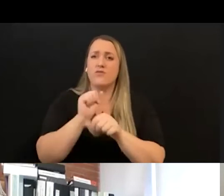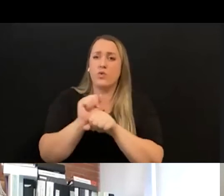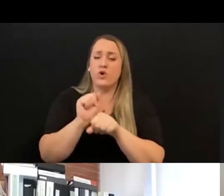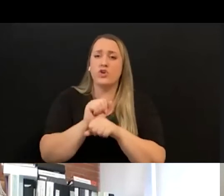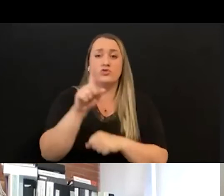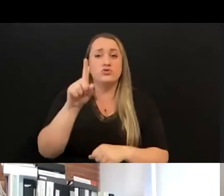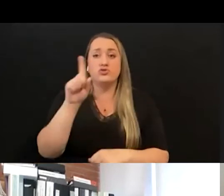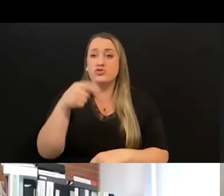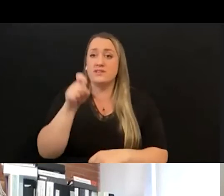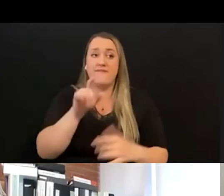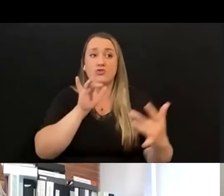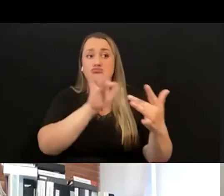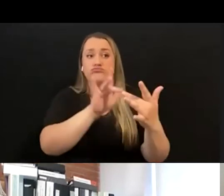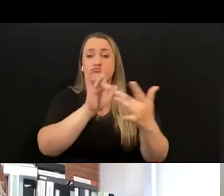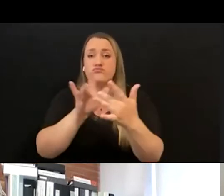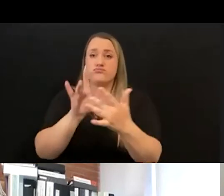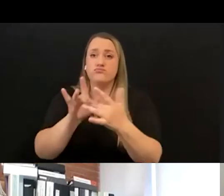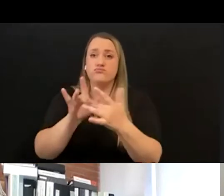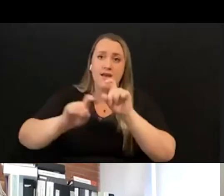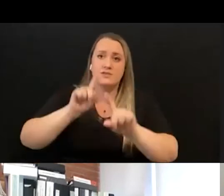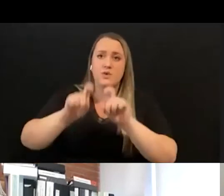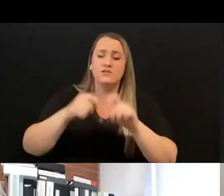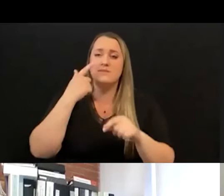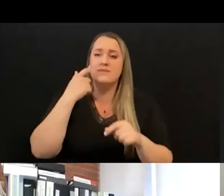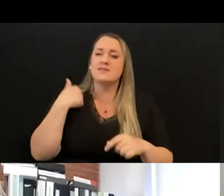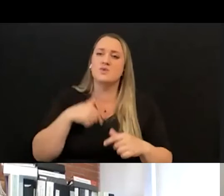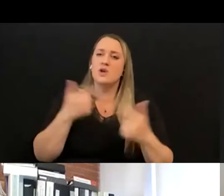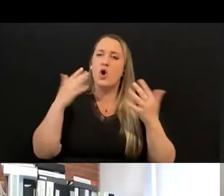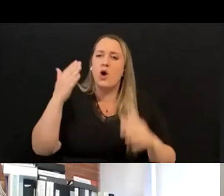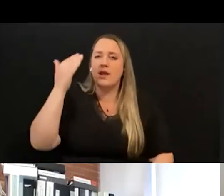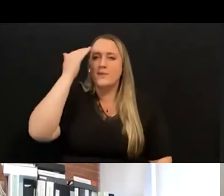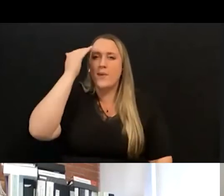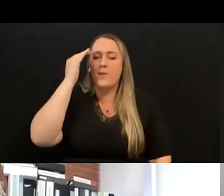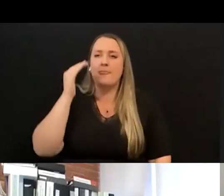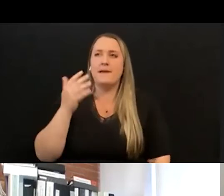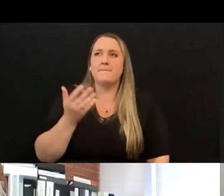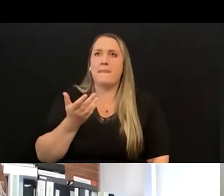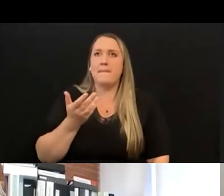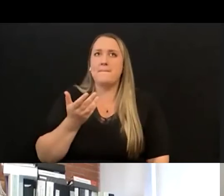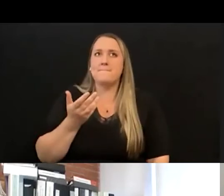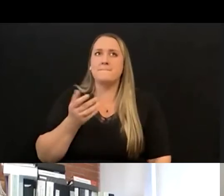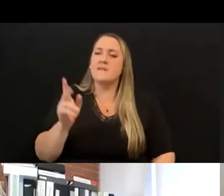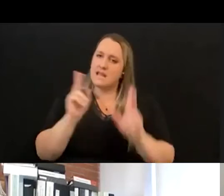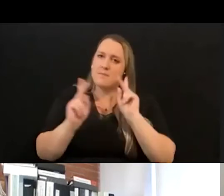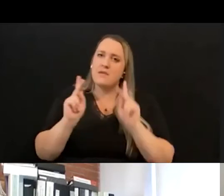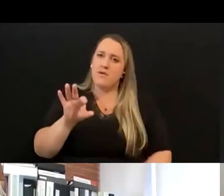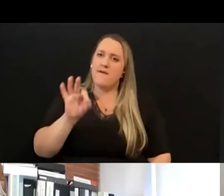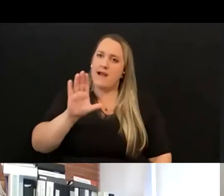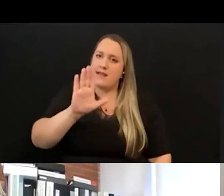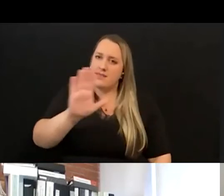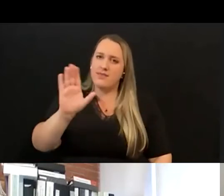and asking questions, because we're really keen that people find their own way of